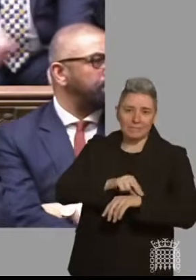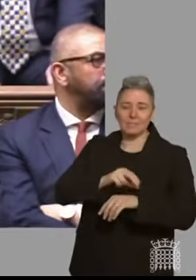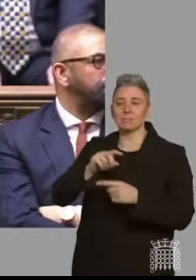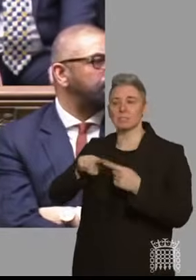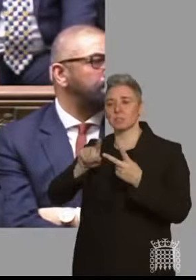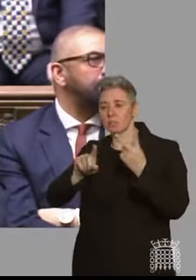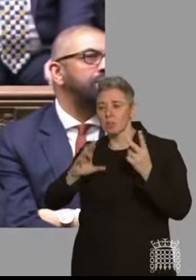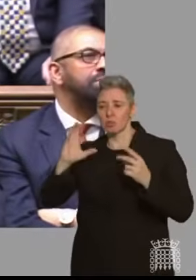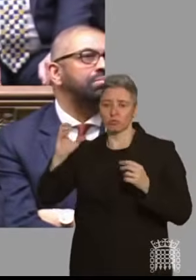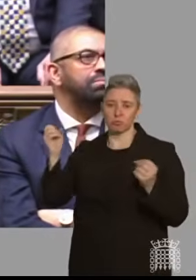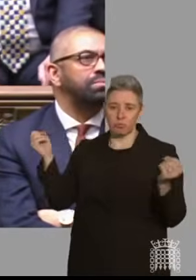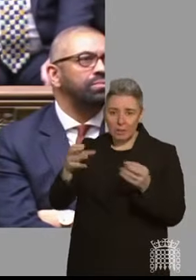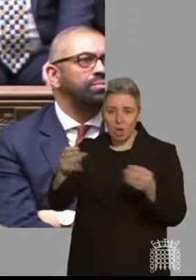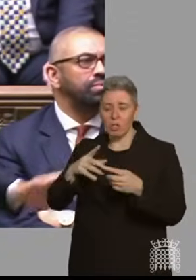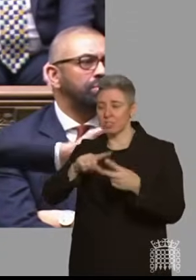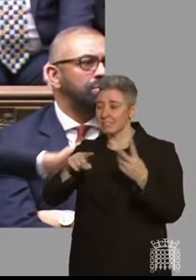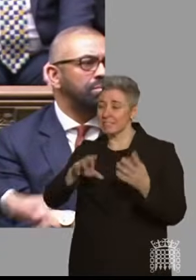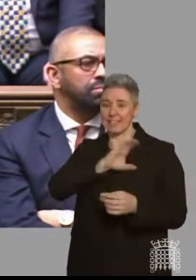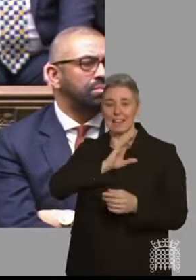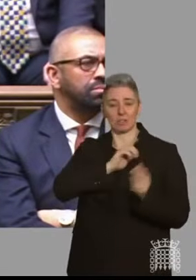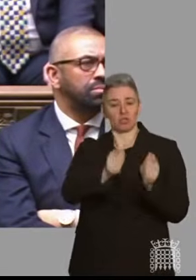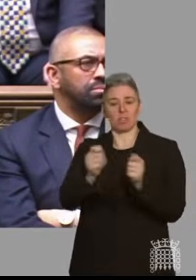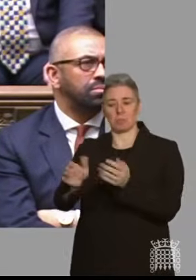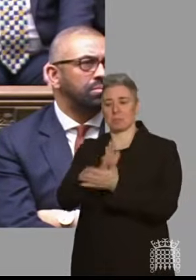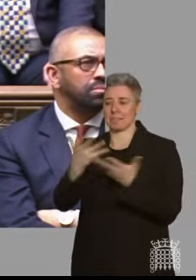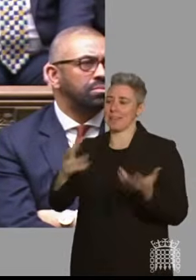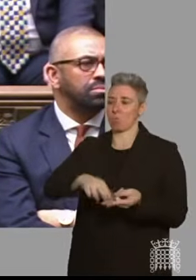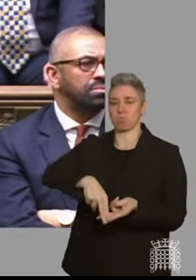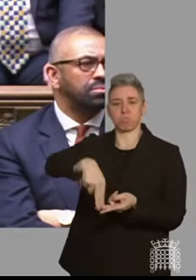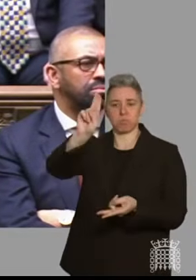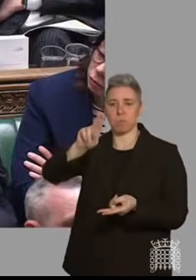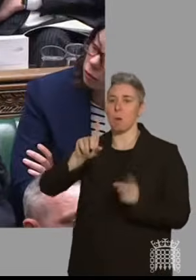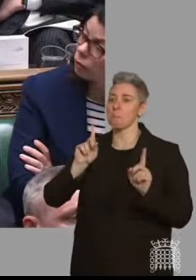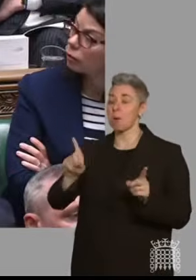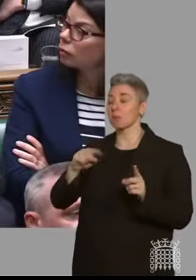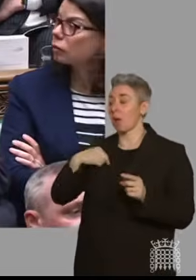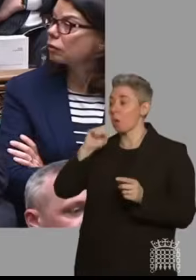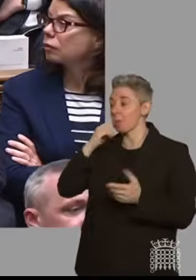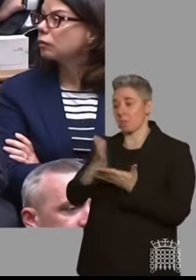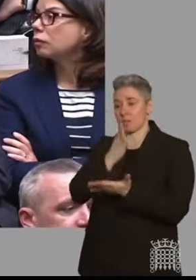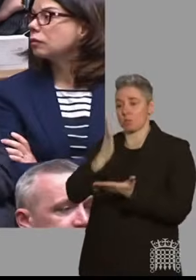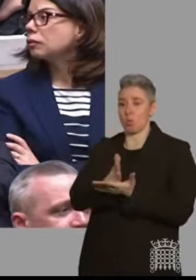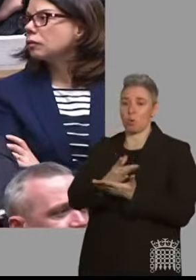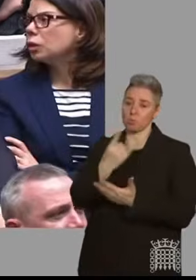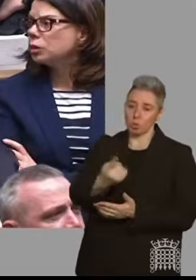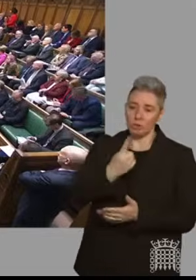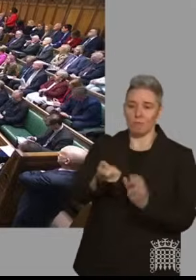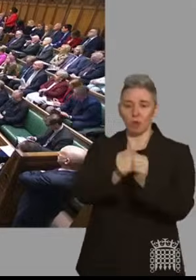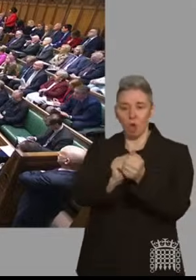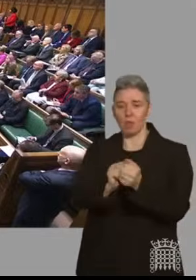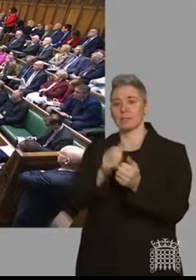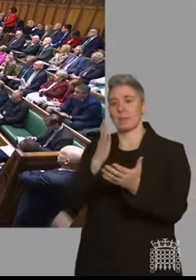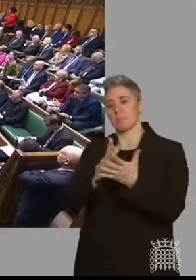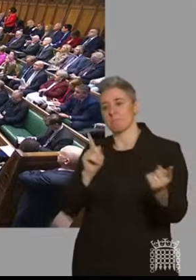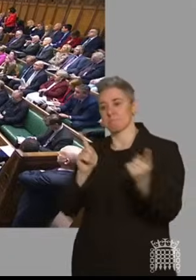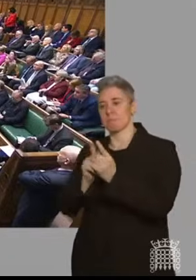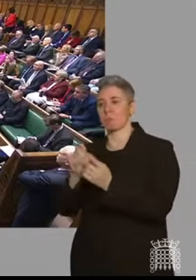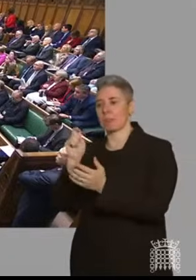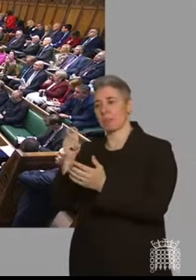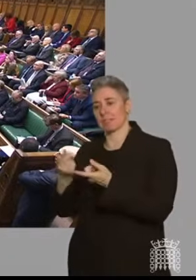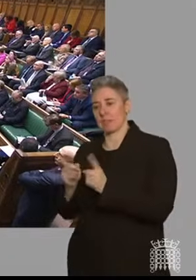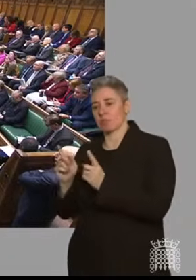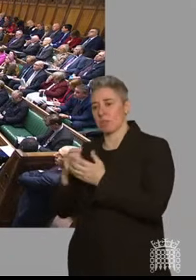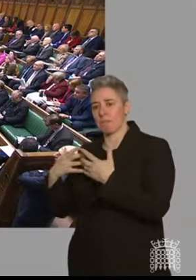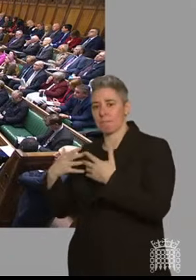but I will, of course, ensure that he and colleagues get a meeting with the Secretary of State. Thank you, Mr. Speaker.